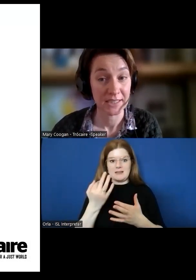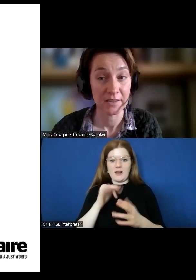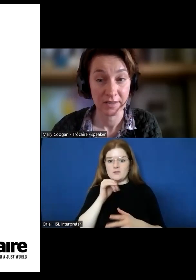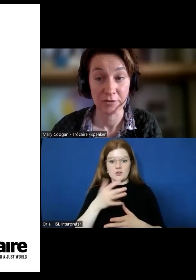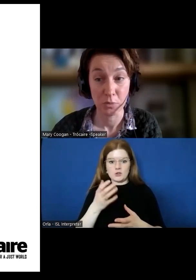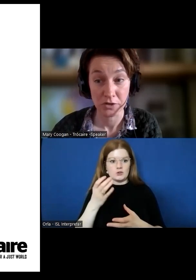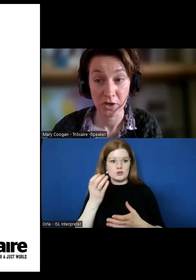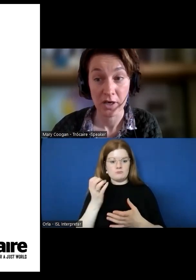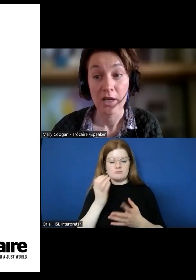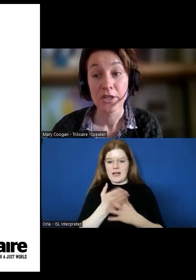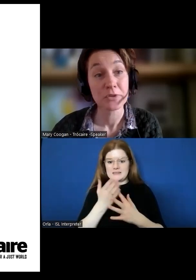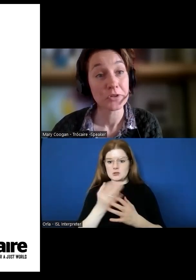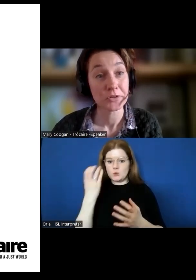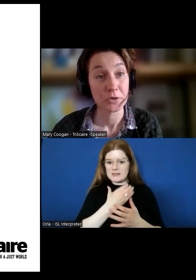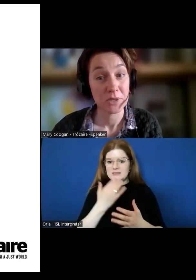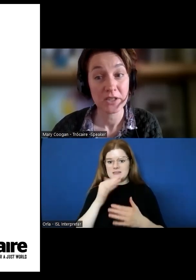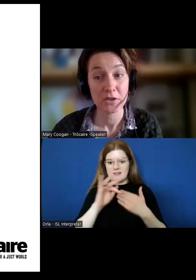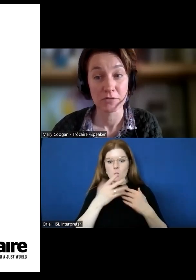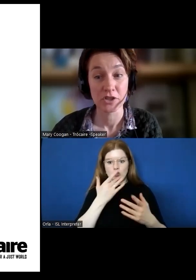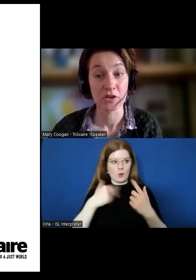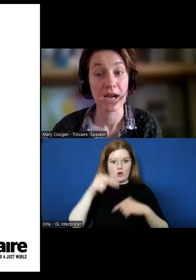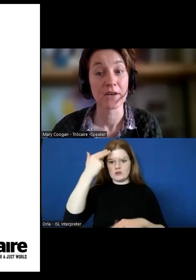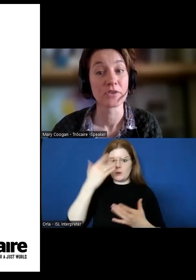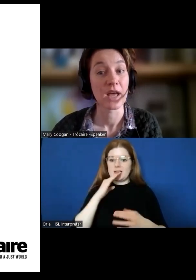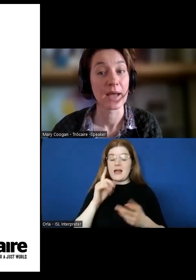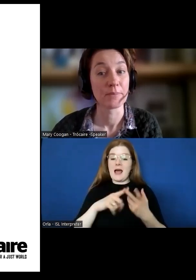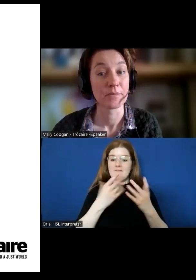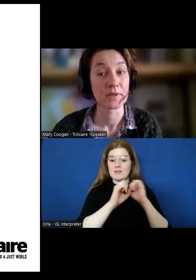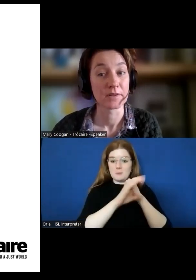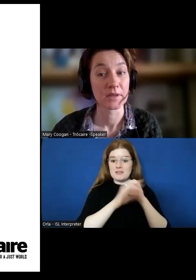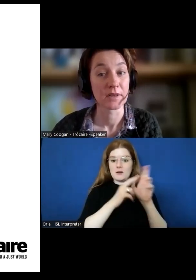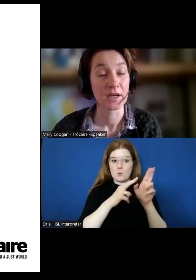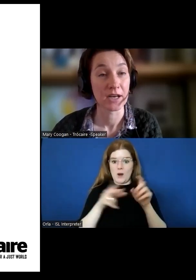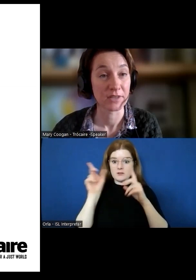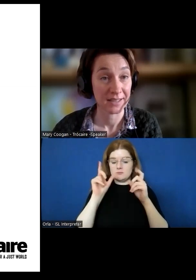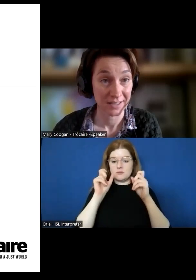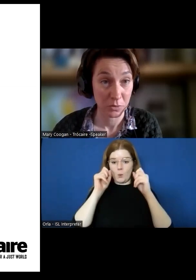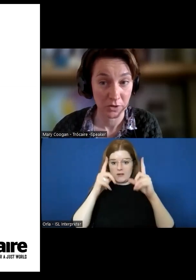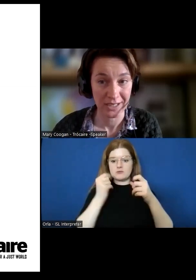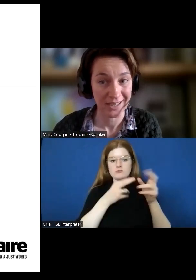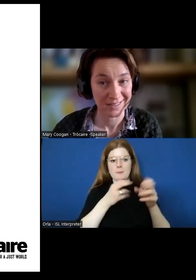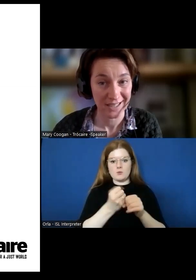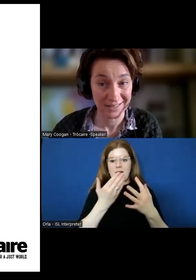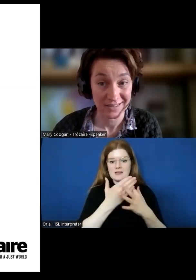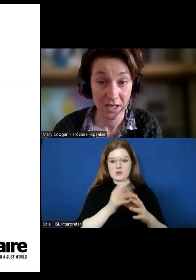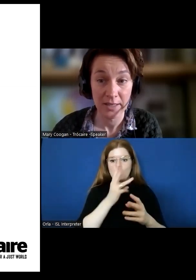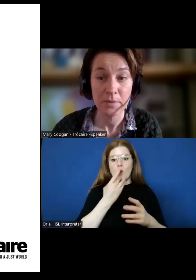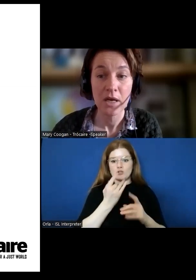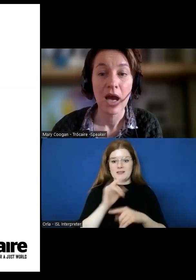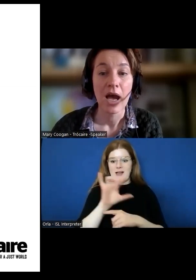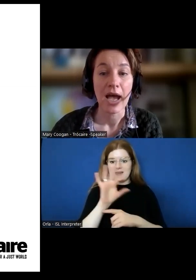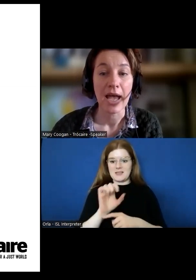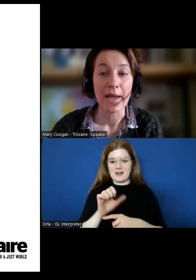enough clean, safe water. There was also some media coverage around around access to water in Gaza at this